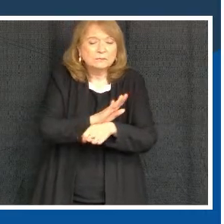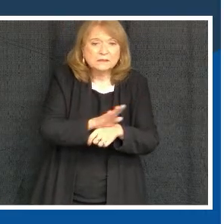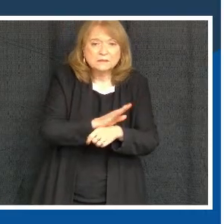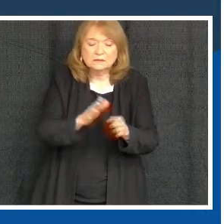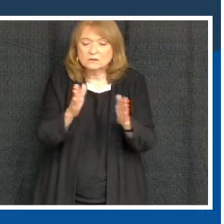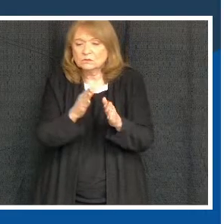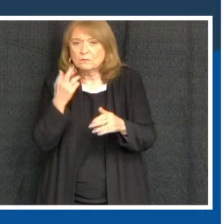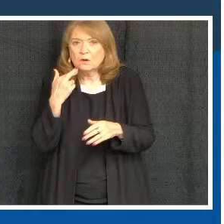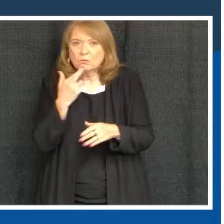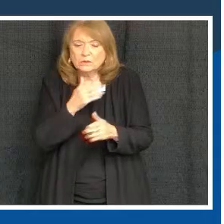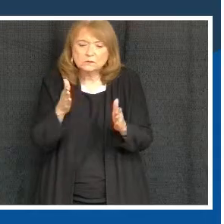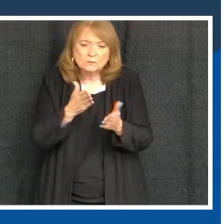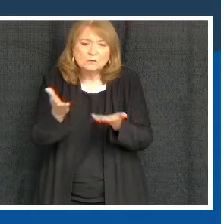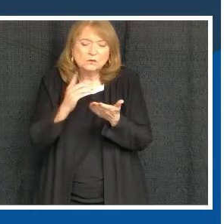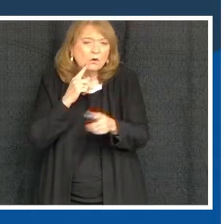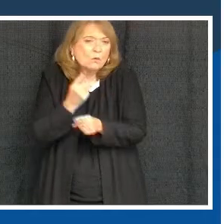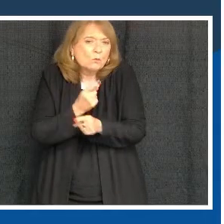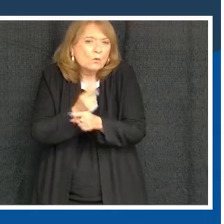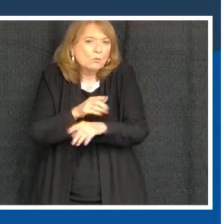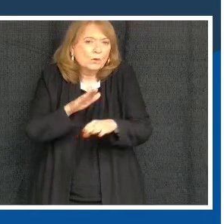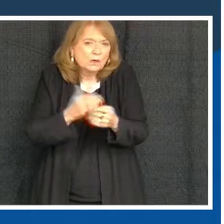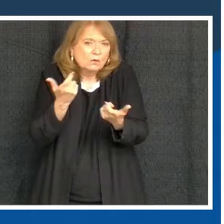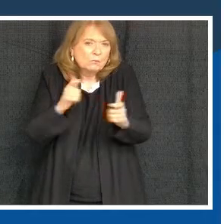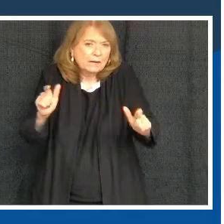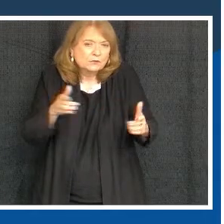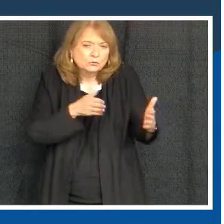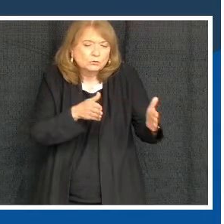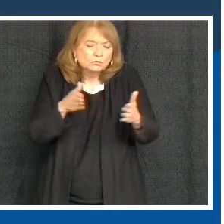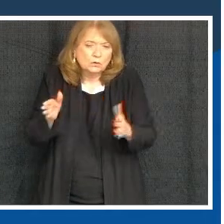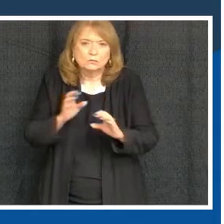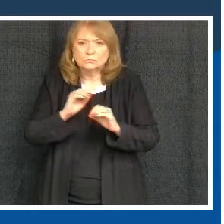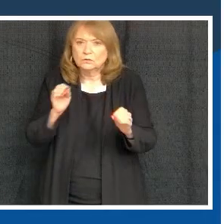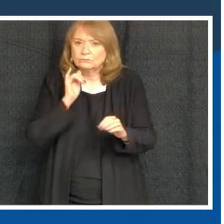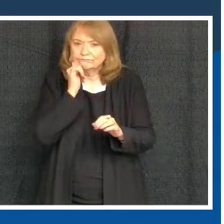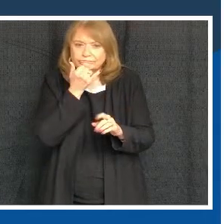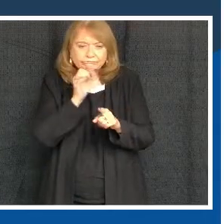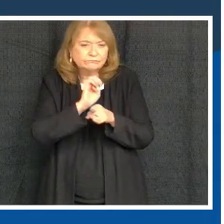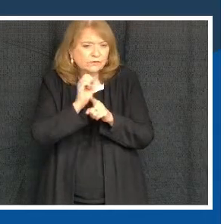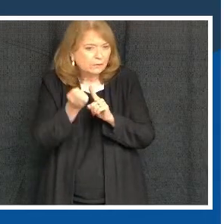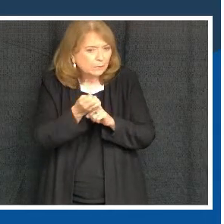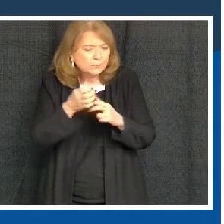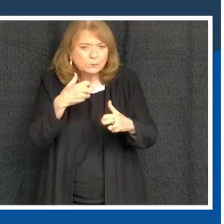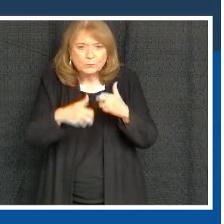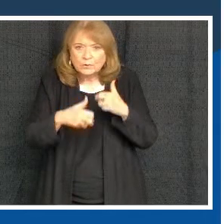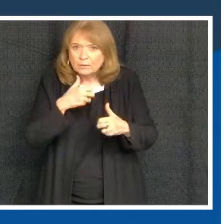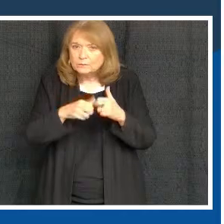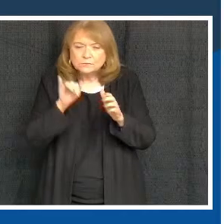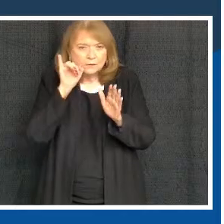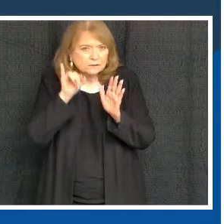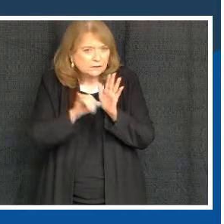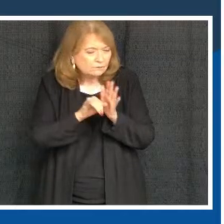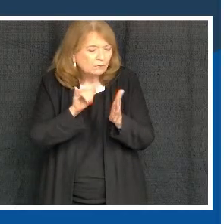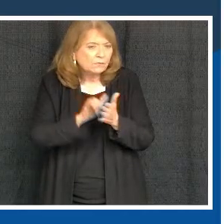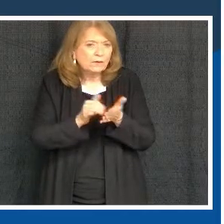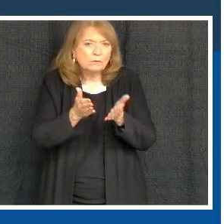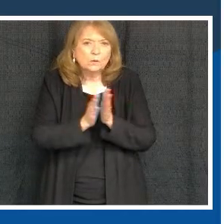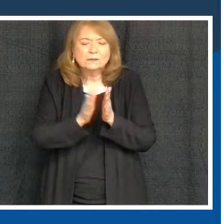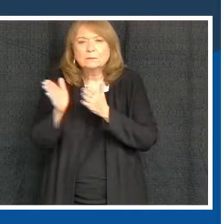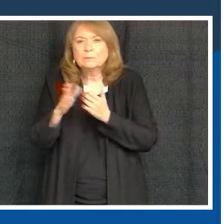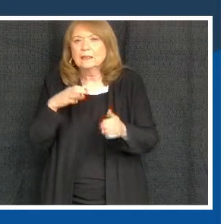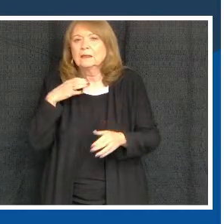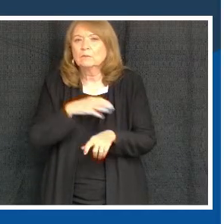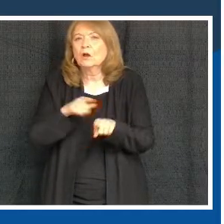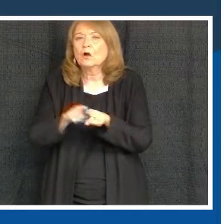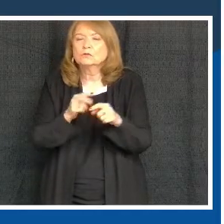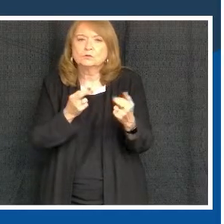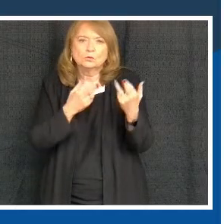and services are appropriate on major roads. No adverse environmental issues are identified with this request, and the Planning Commission also recommended